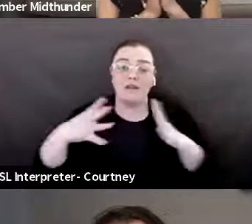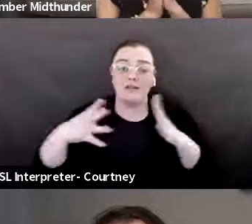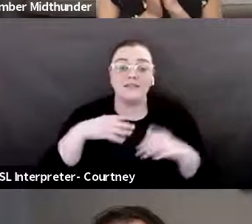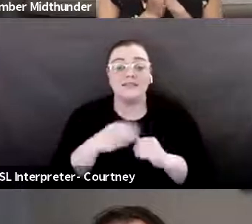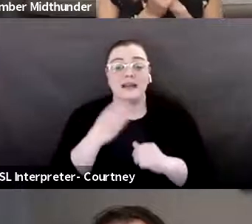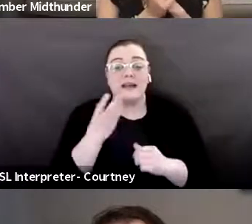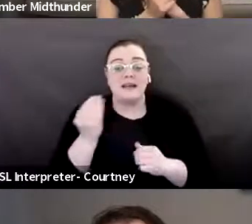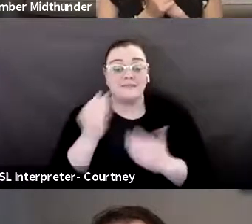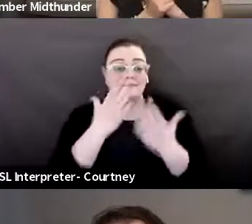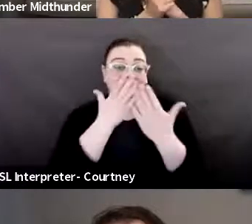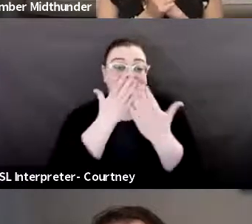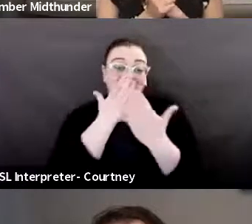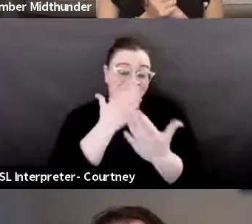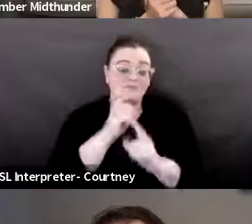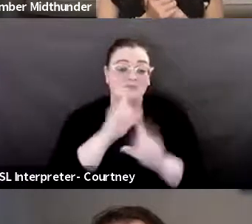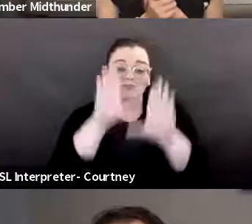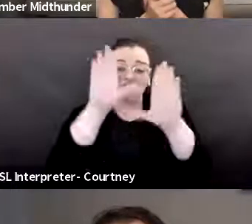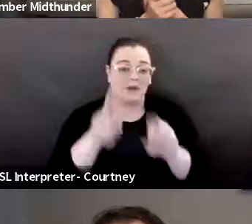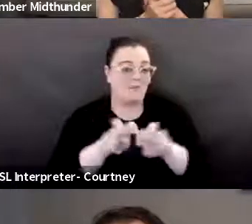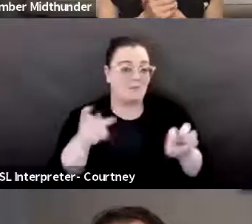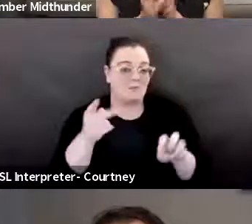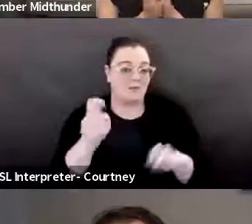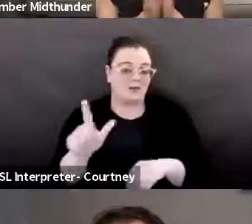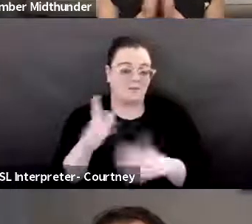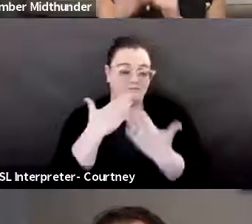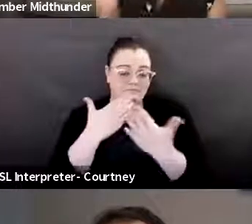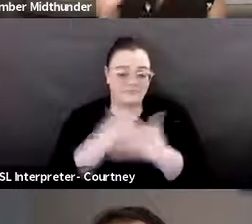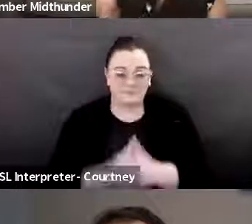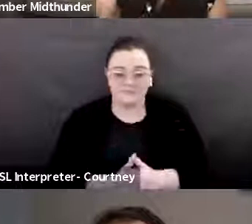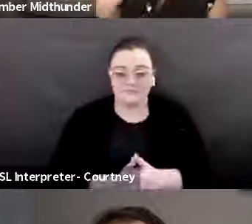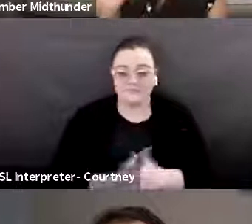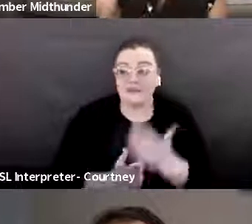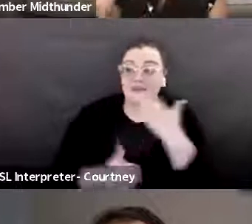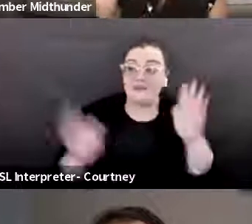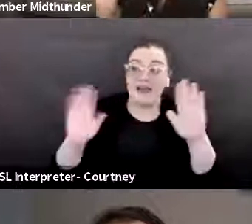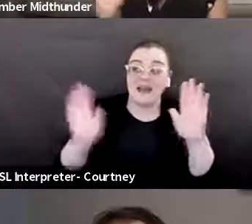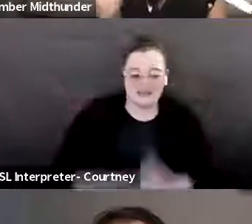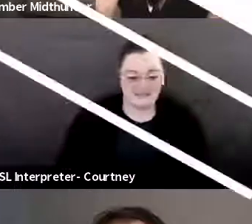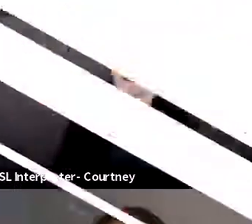and thank you. Really wonderful panel. Good work. Thank you. Bye.